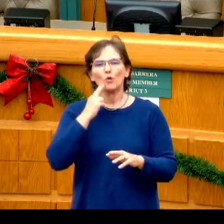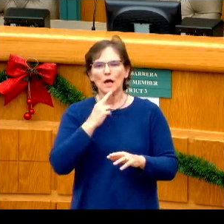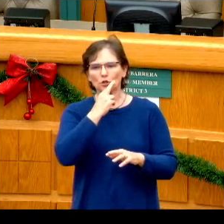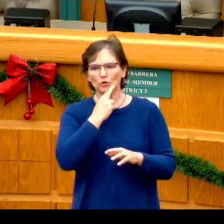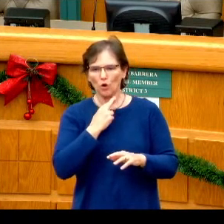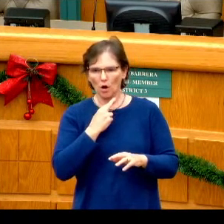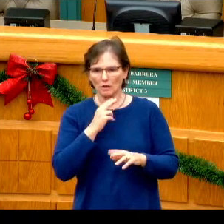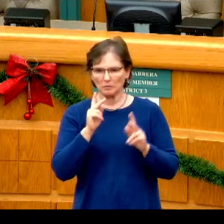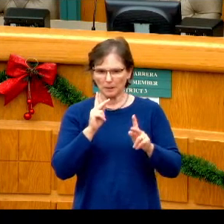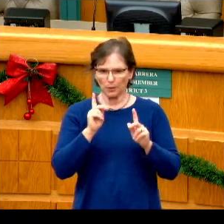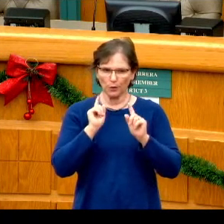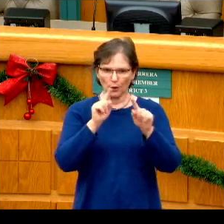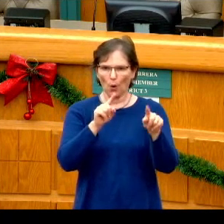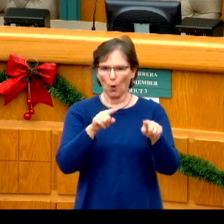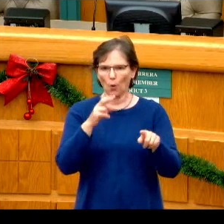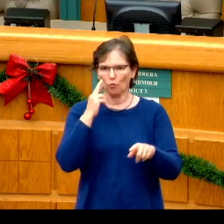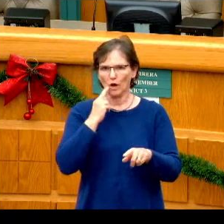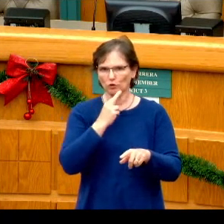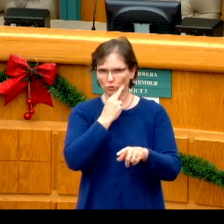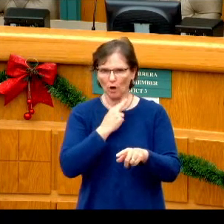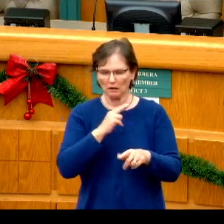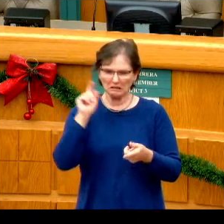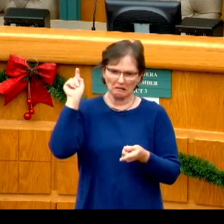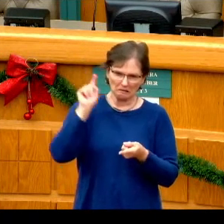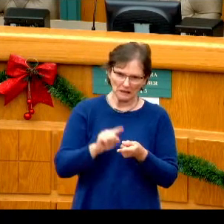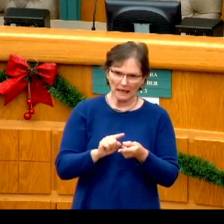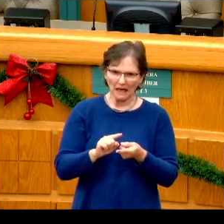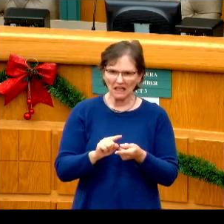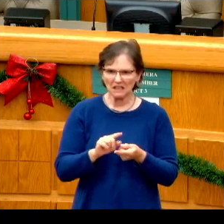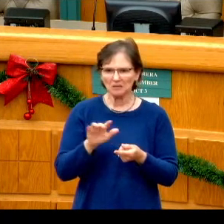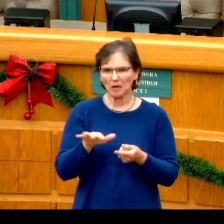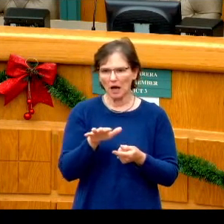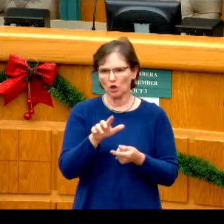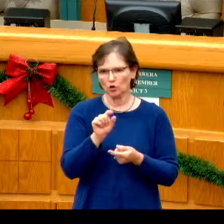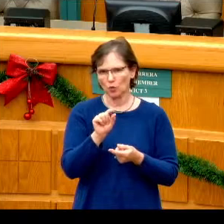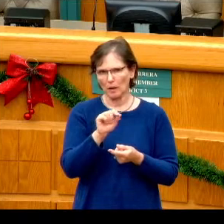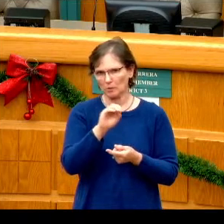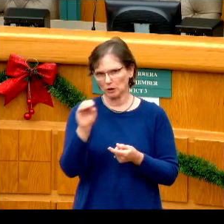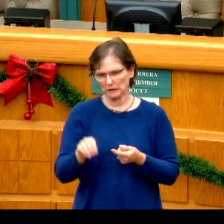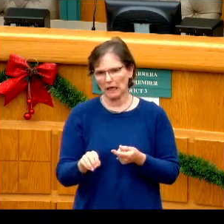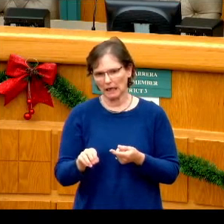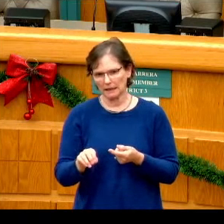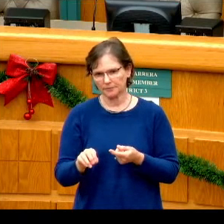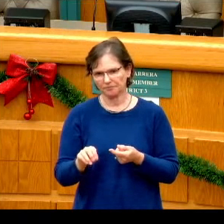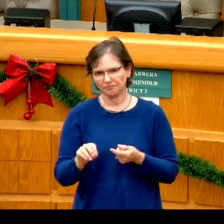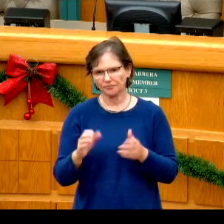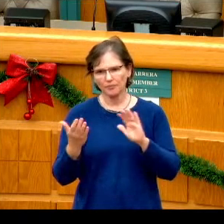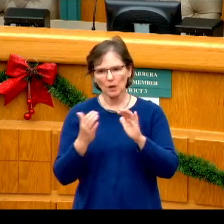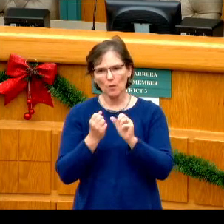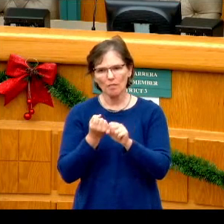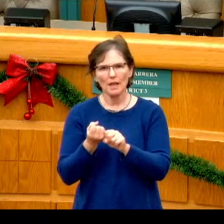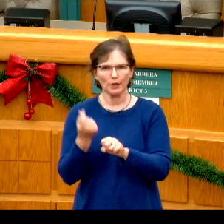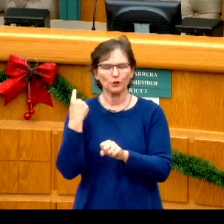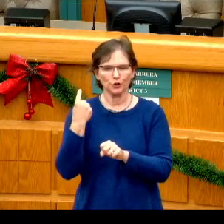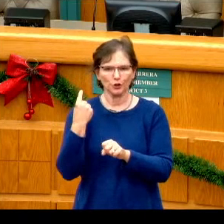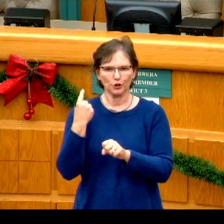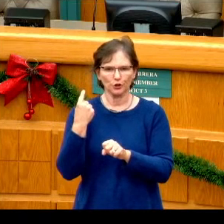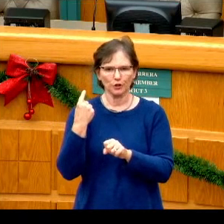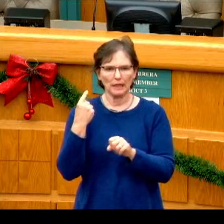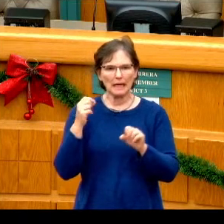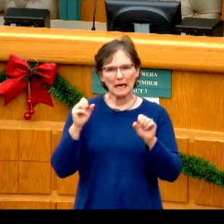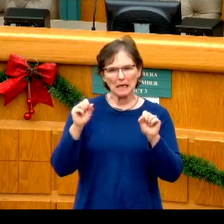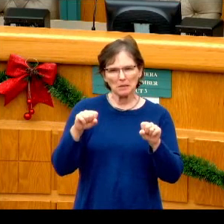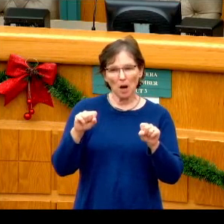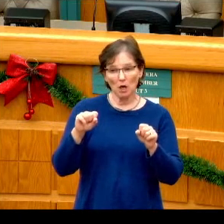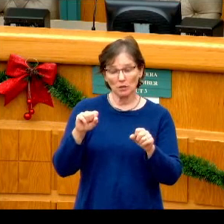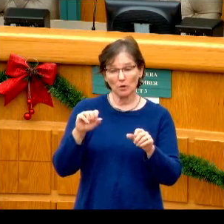overall in this year versus last year. You could probably chalk most of that up to the 75% capacity